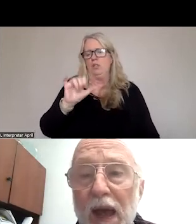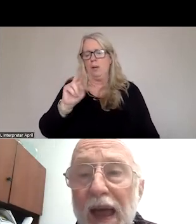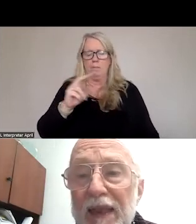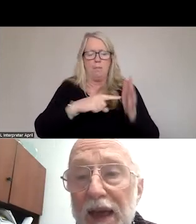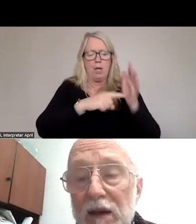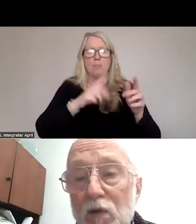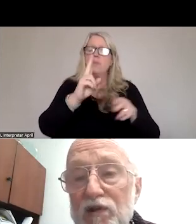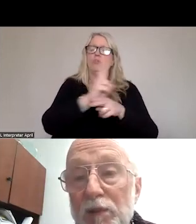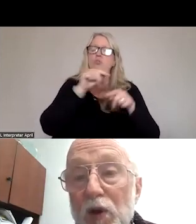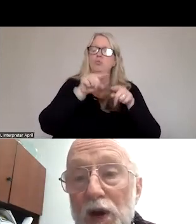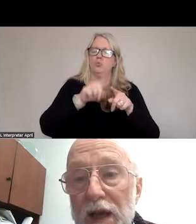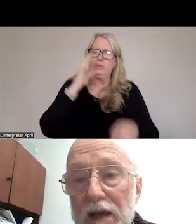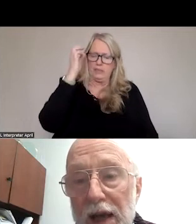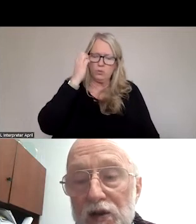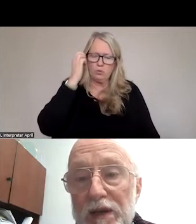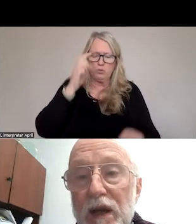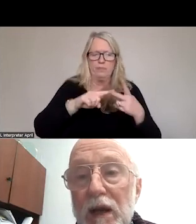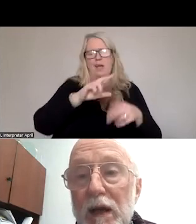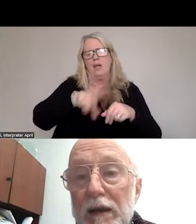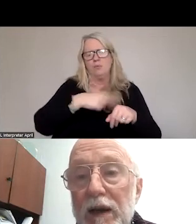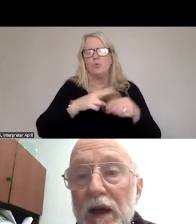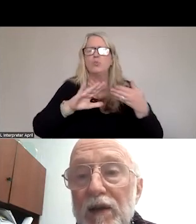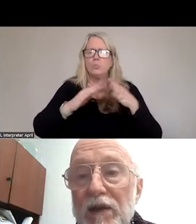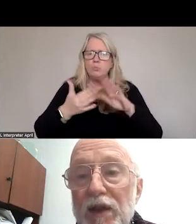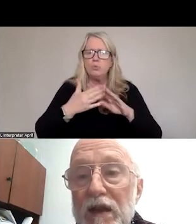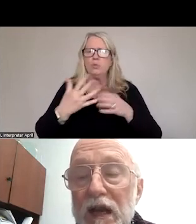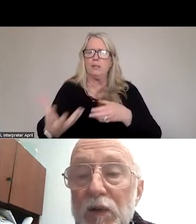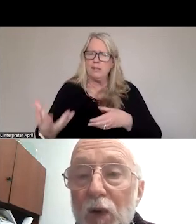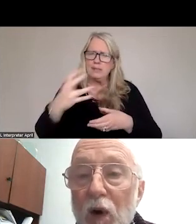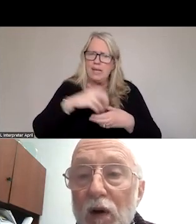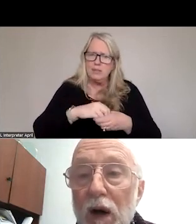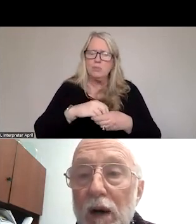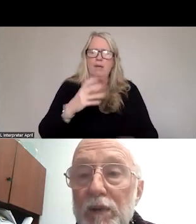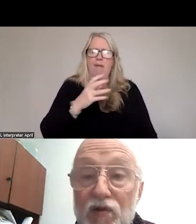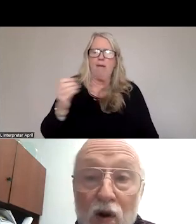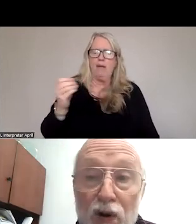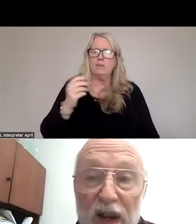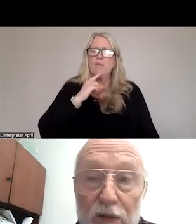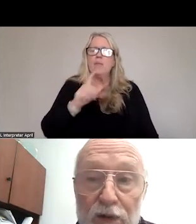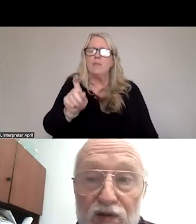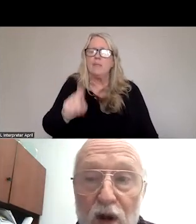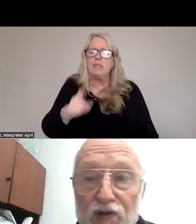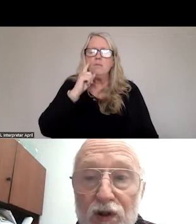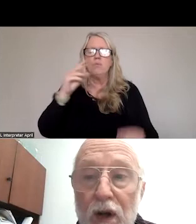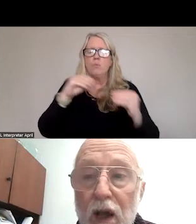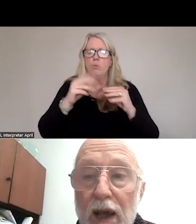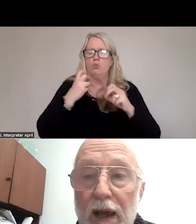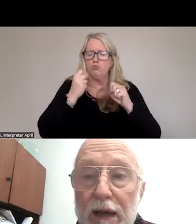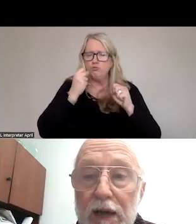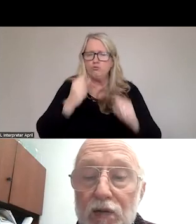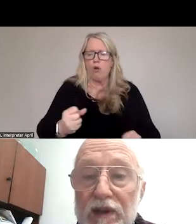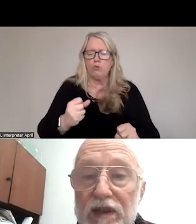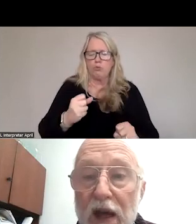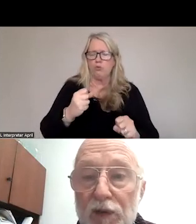Europe. And then, of course, community engagement and the need for stronger infrastructure